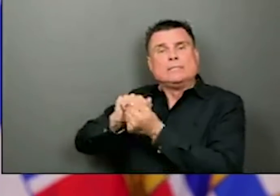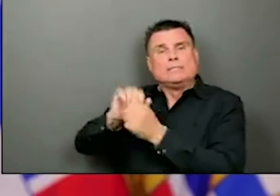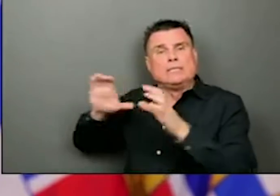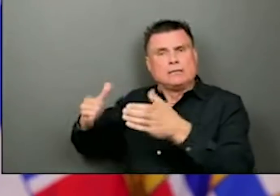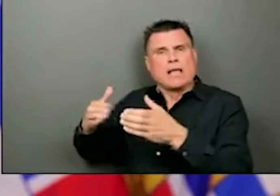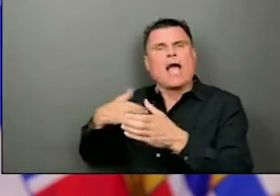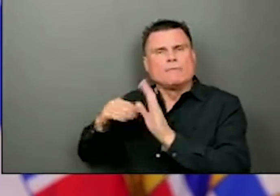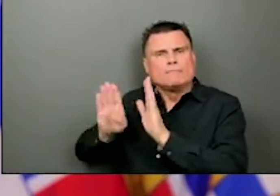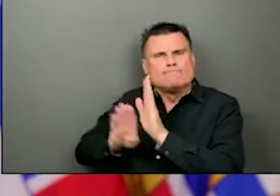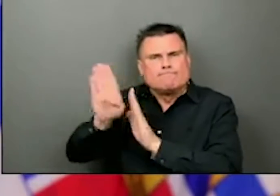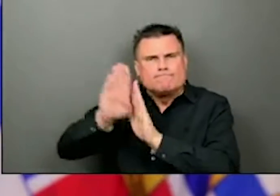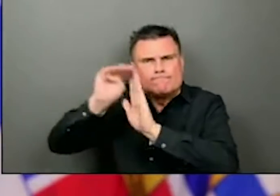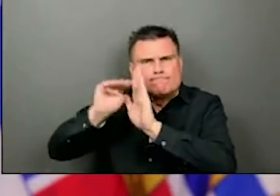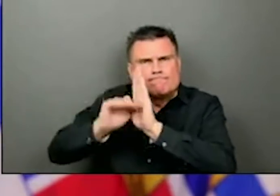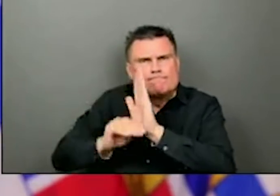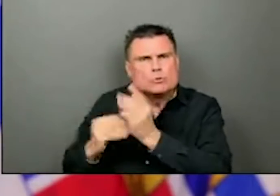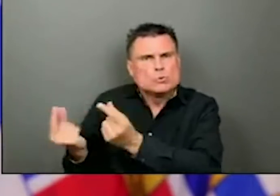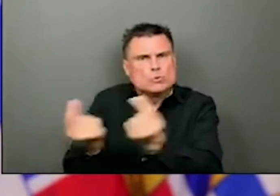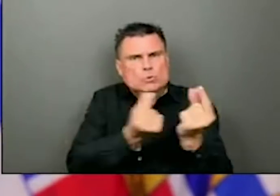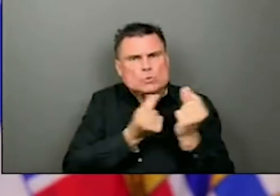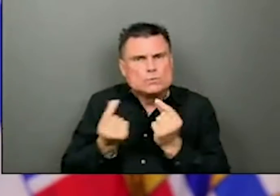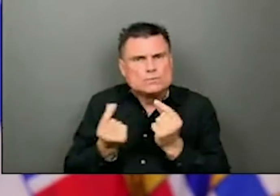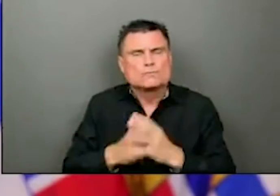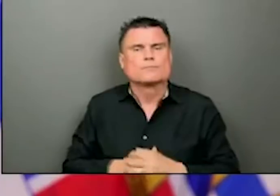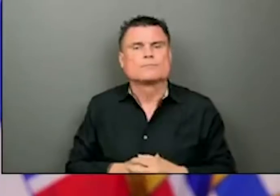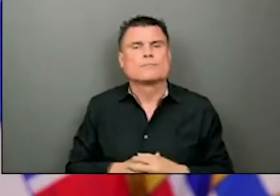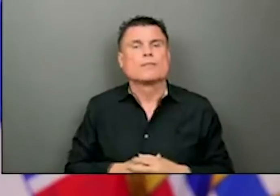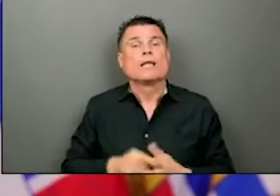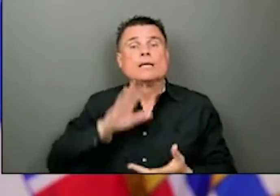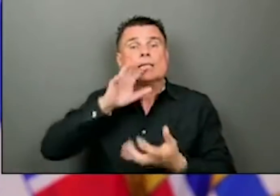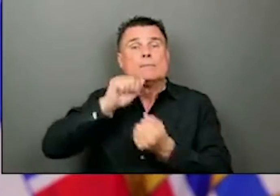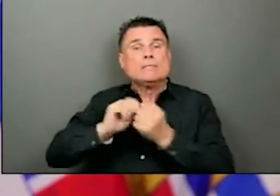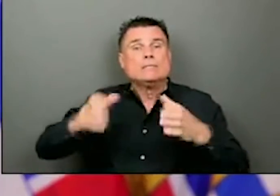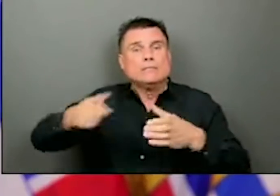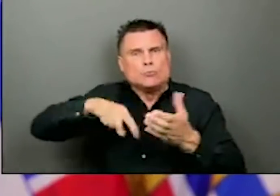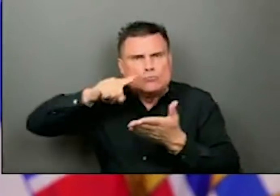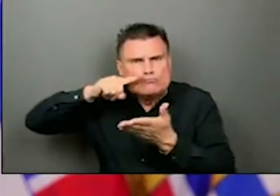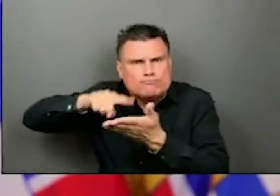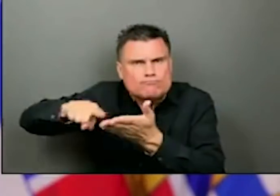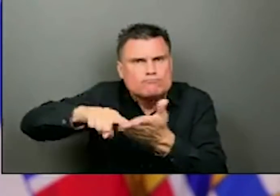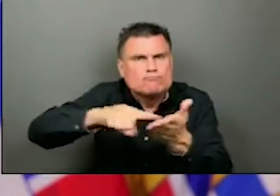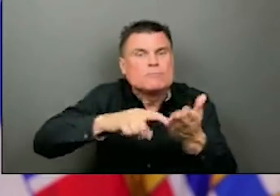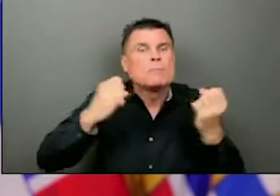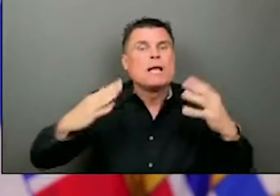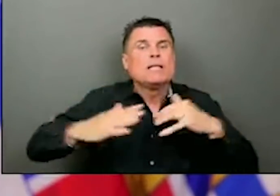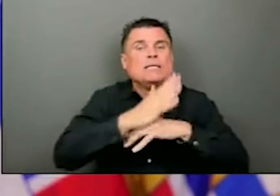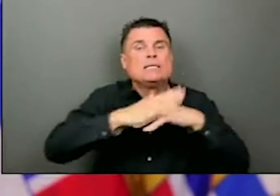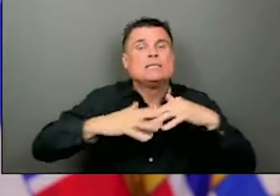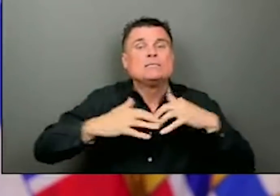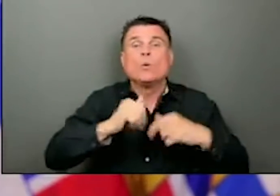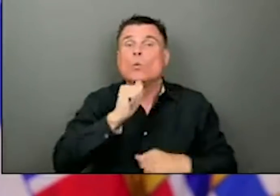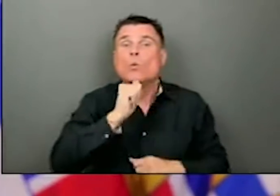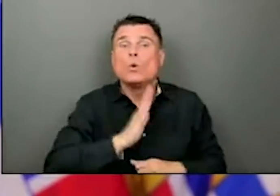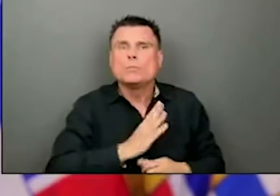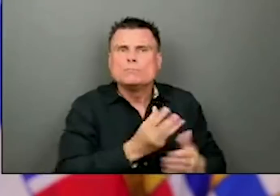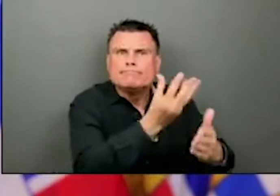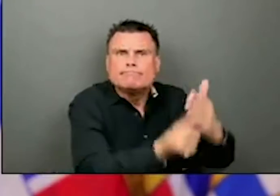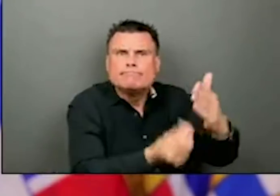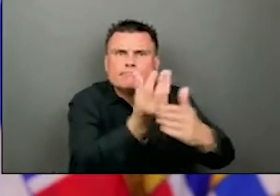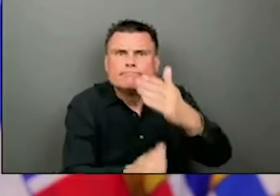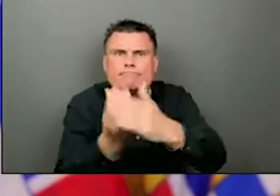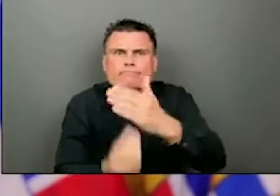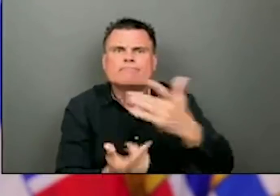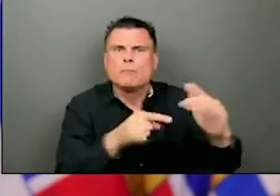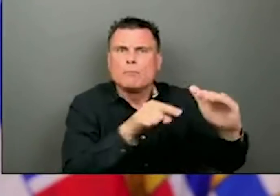Sight recommendations that we received earlier this year, and the Declaration on the Rights of Indigenous Peoples Act. And we will